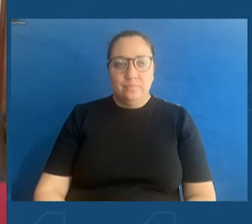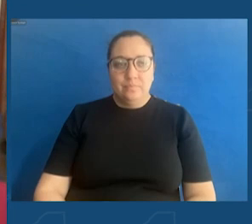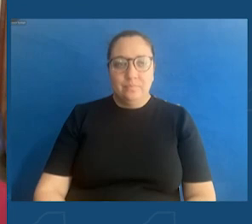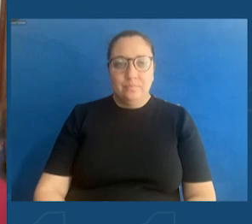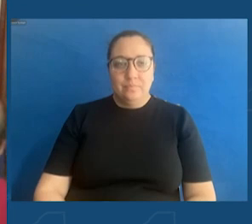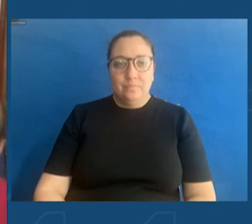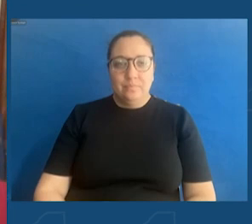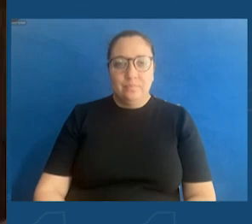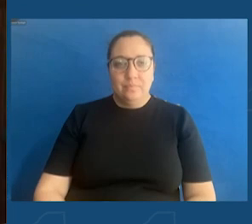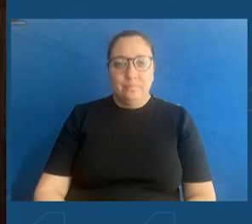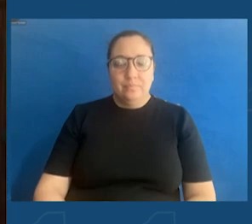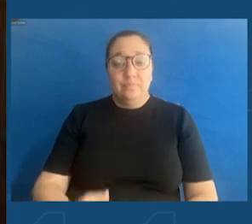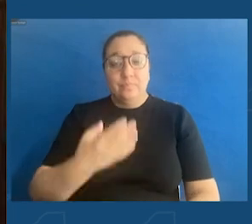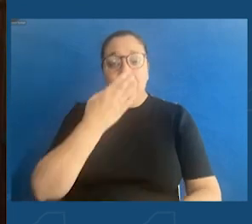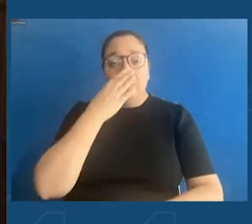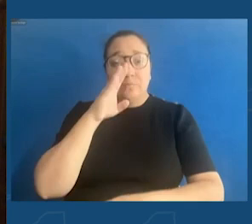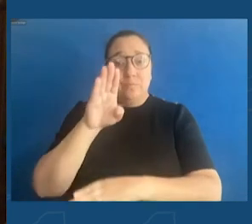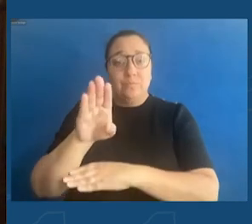Good afternoon.